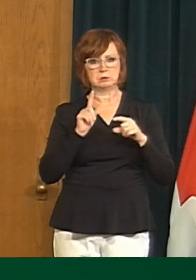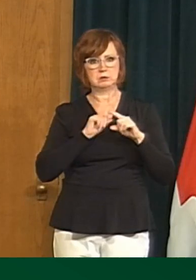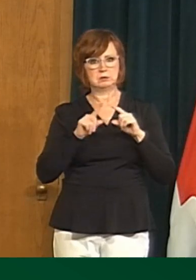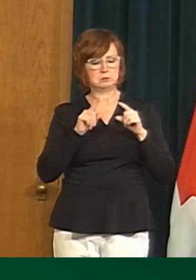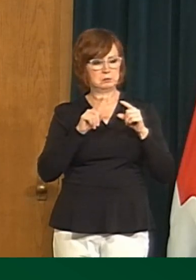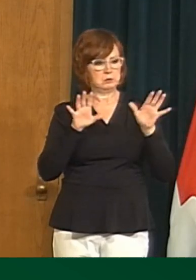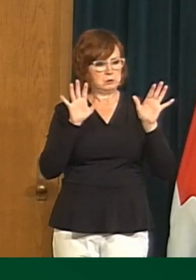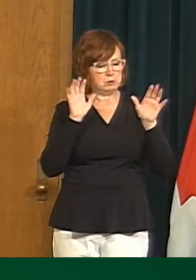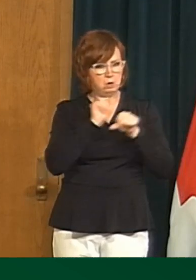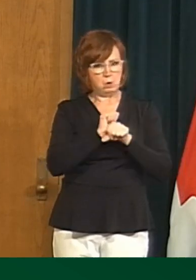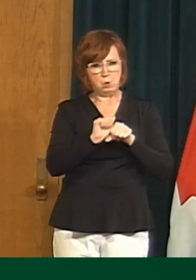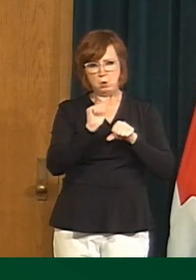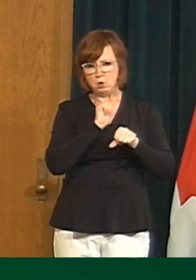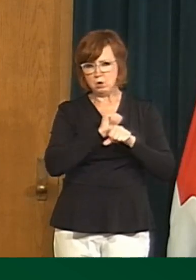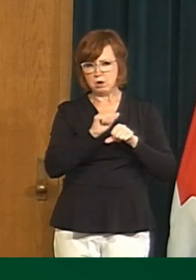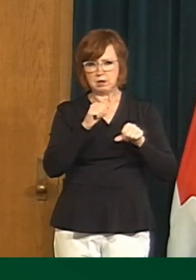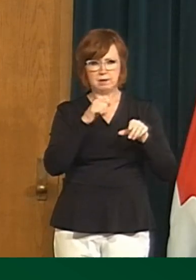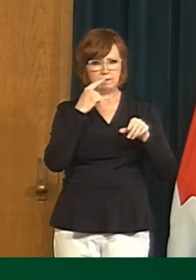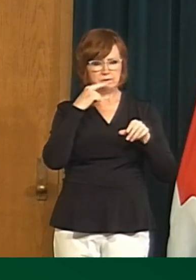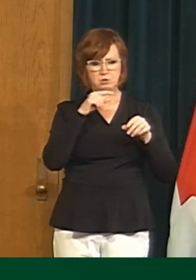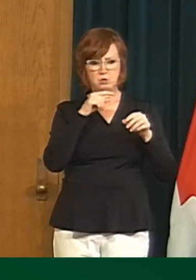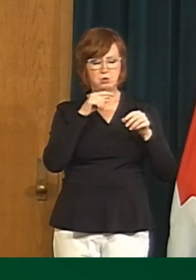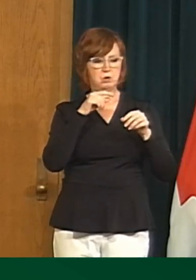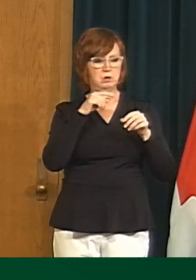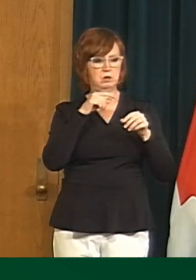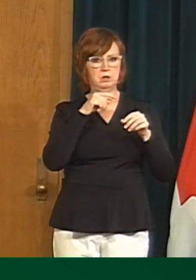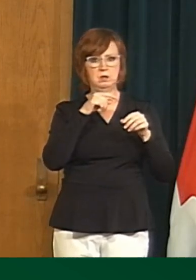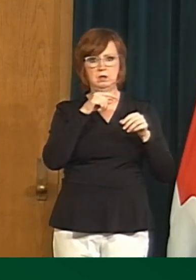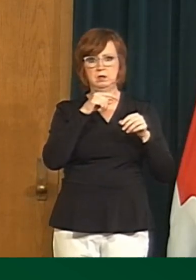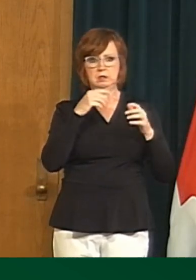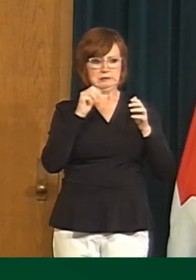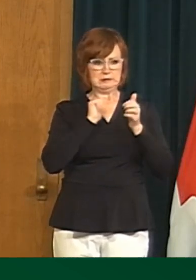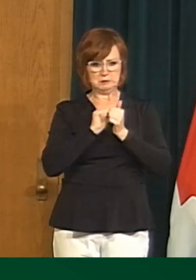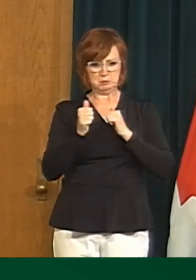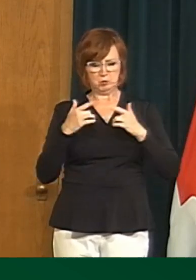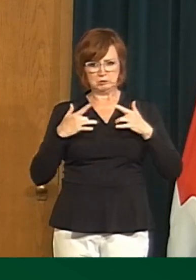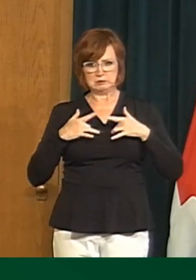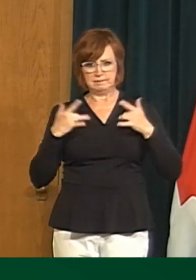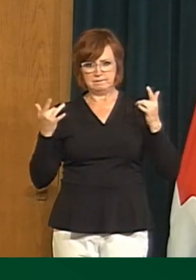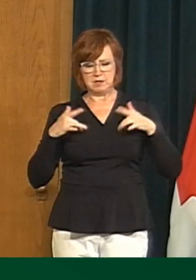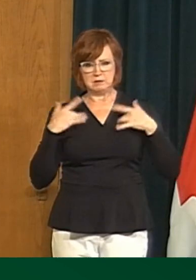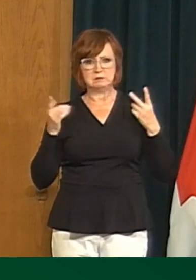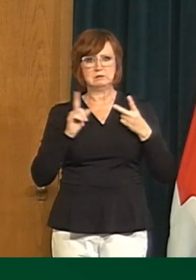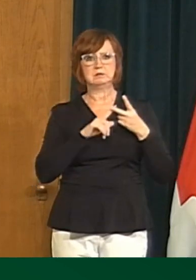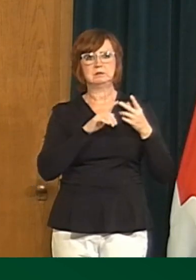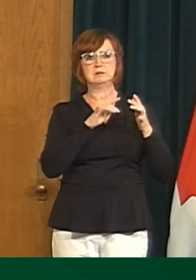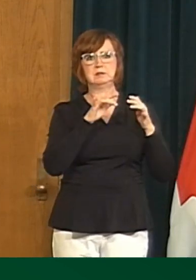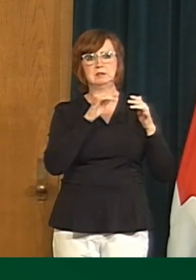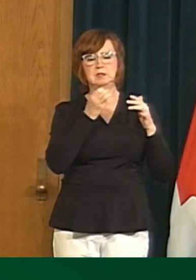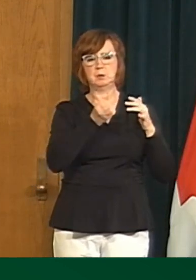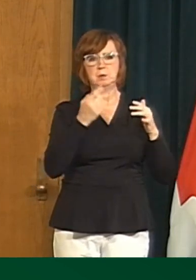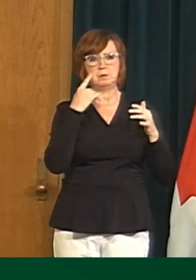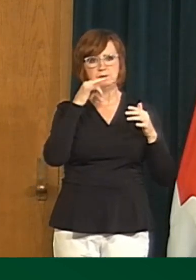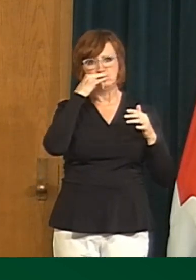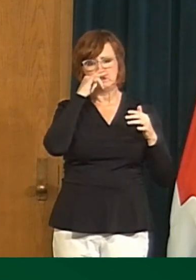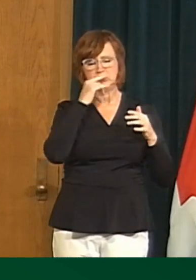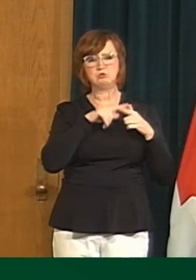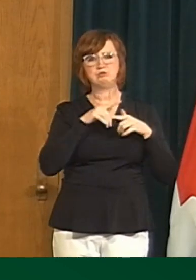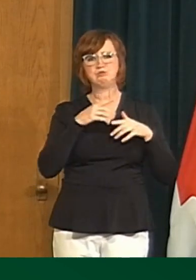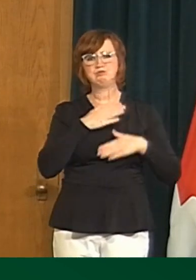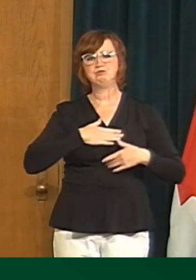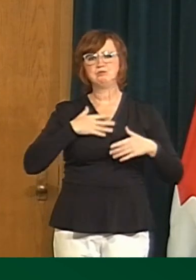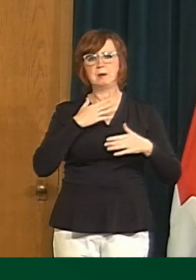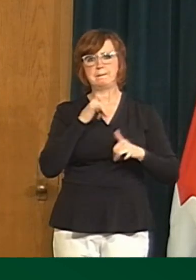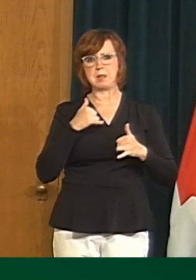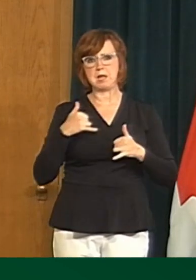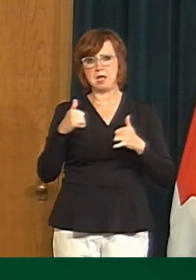want parents to be parents. We want that to happen sooner than later. Doctor, anything else on that? Yeah,